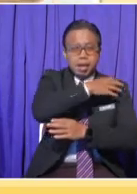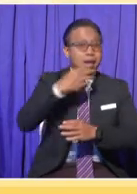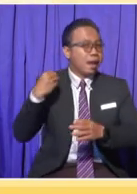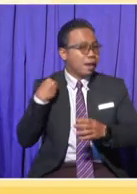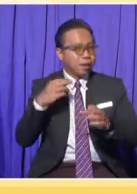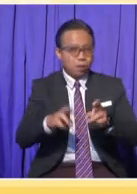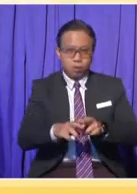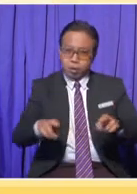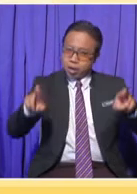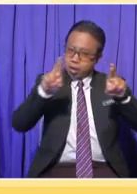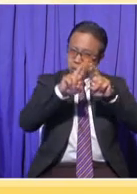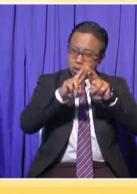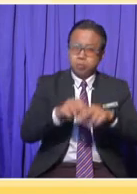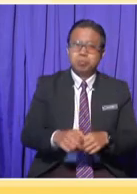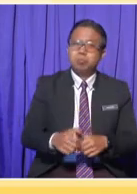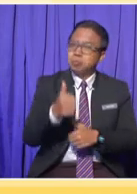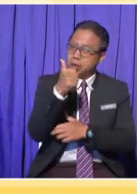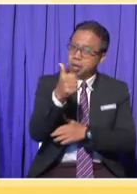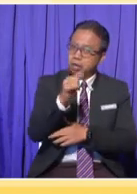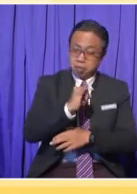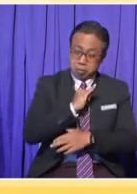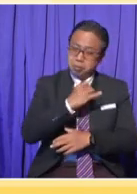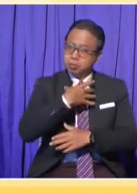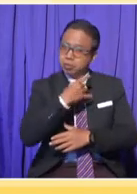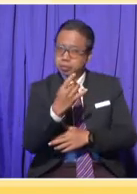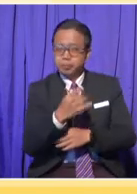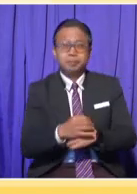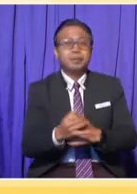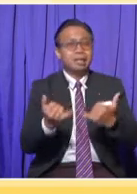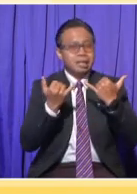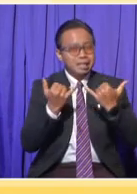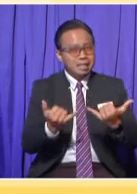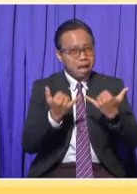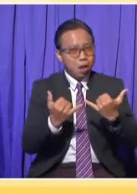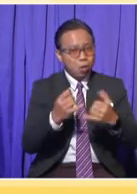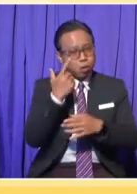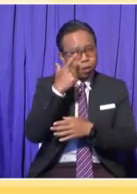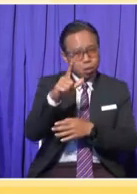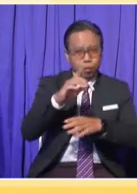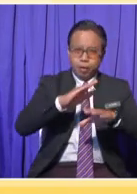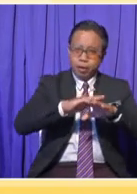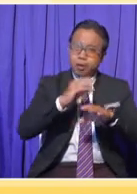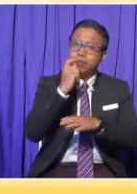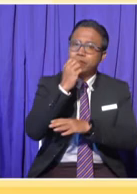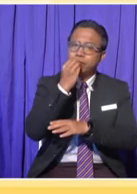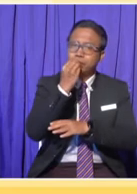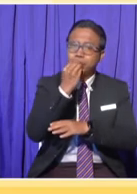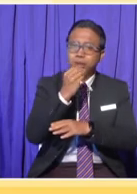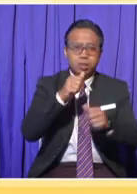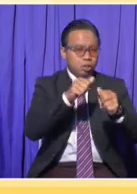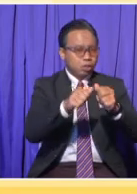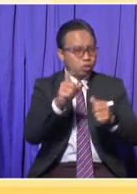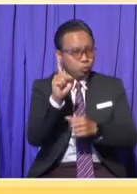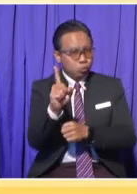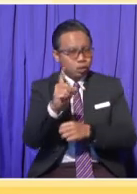donuts? Well, I do. Now, look at the food. Each one of these